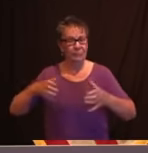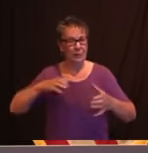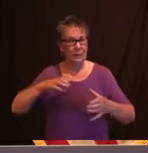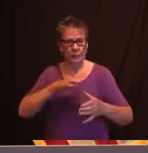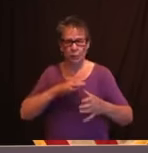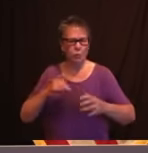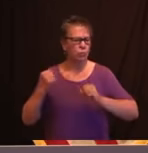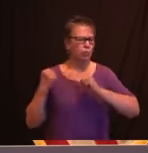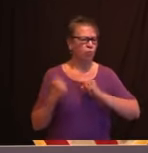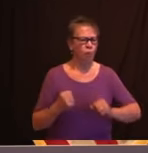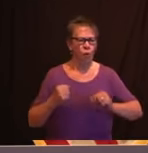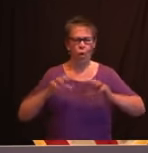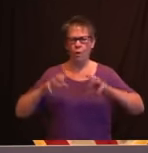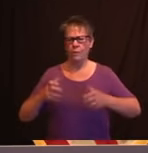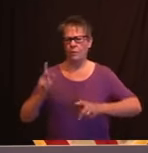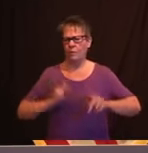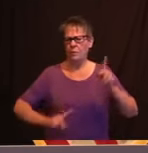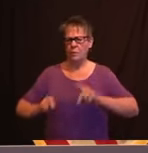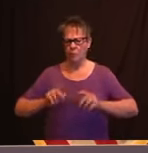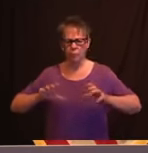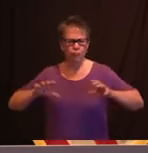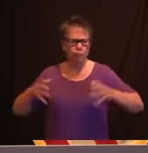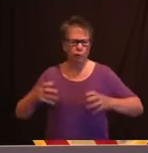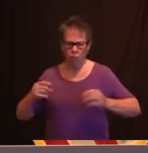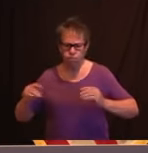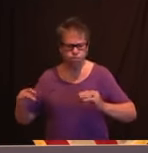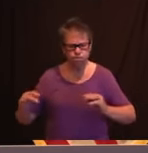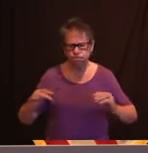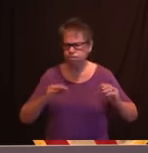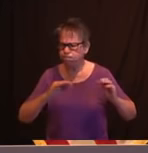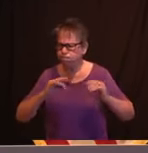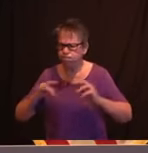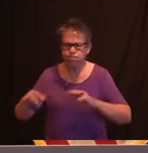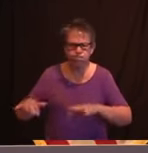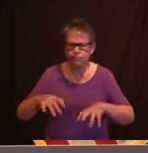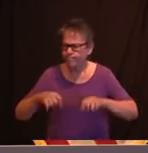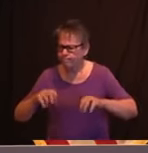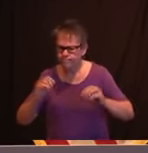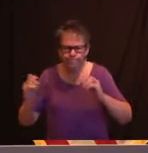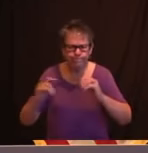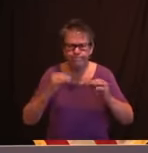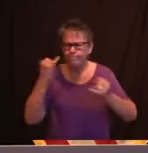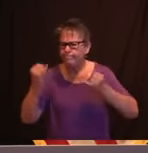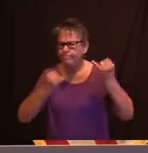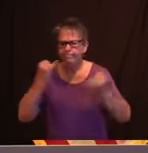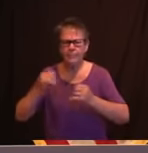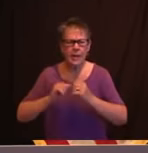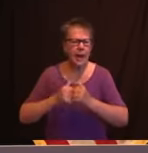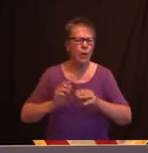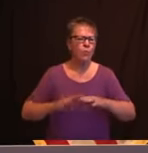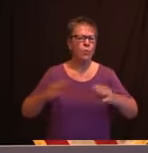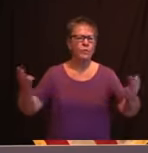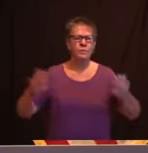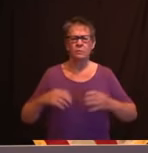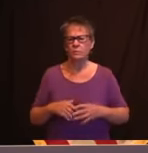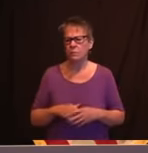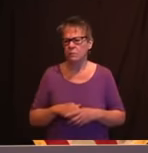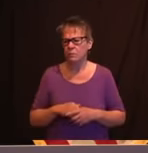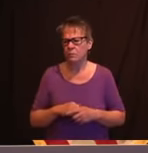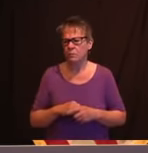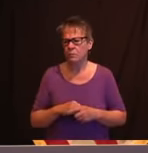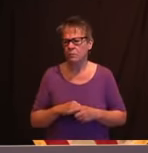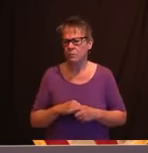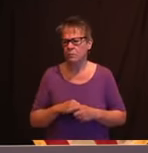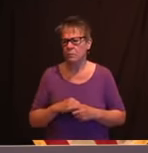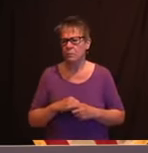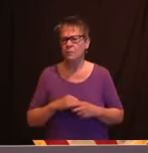to step into the void. Lamont is very much still in the seat, helping us think